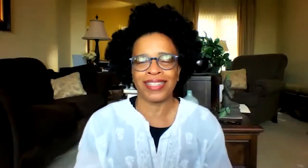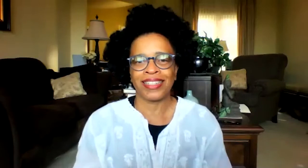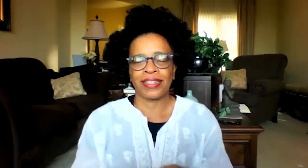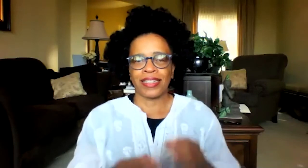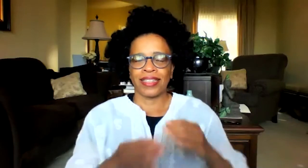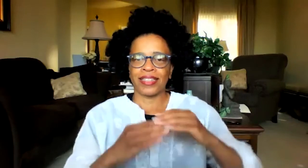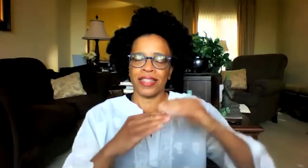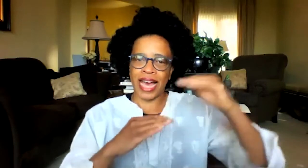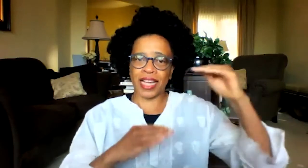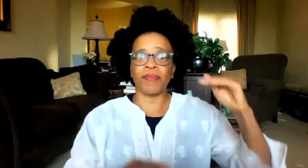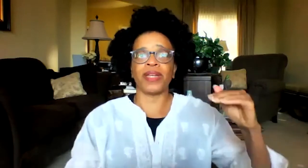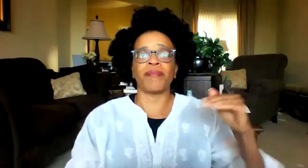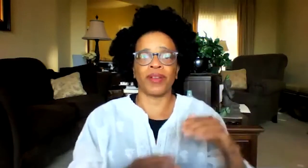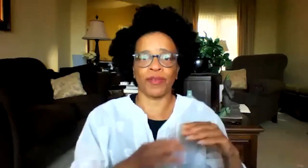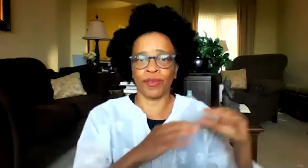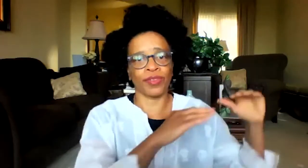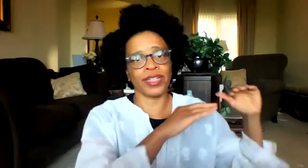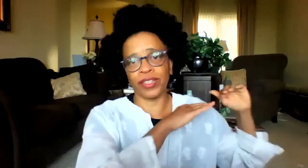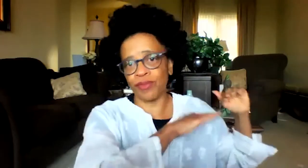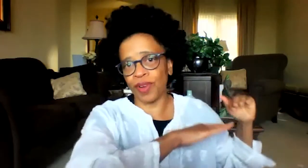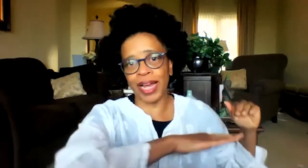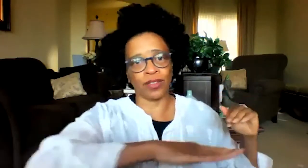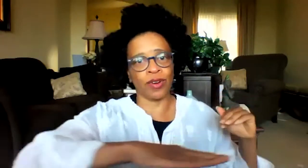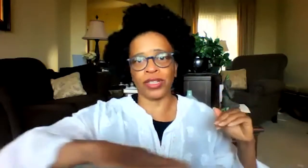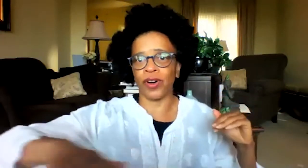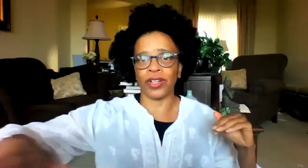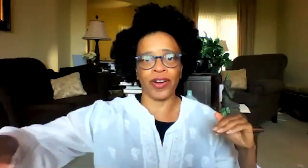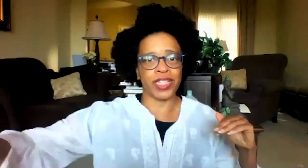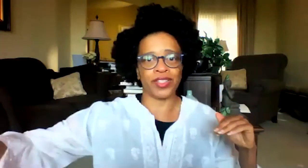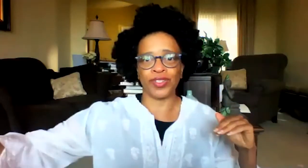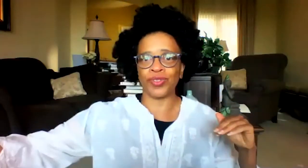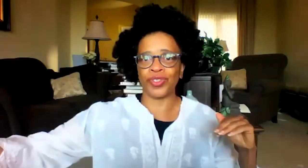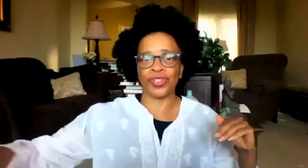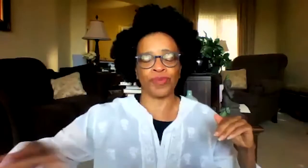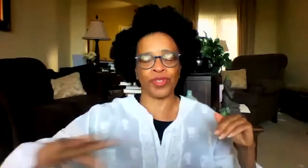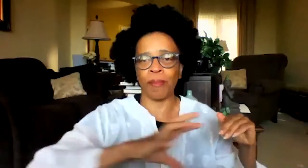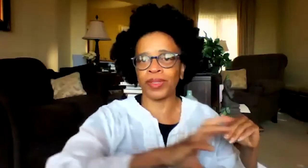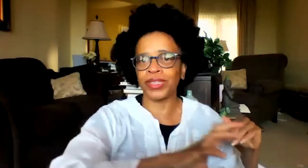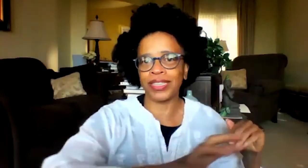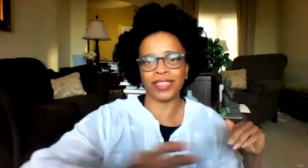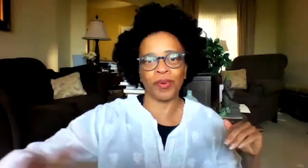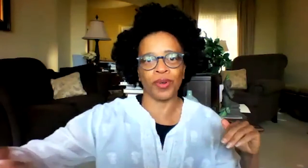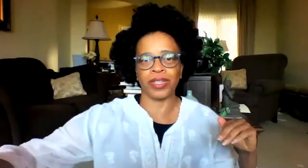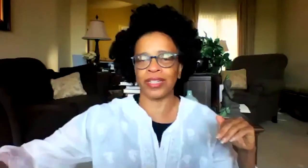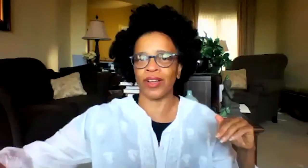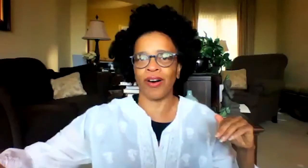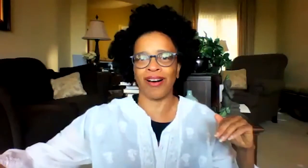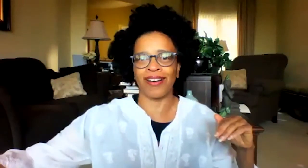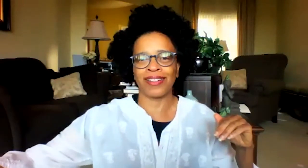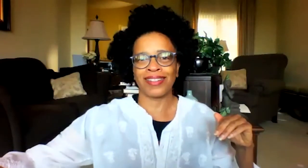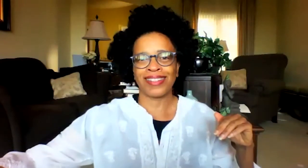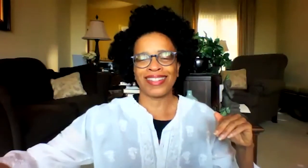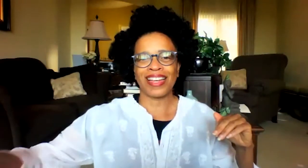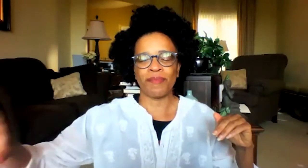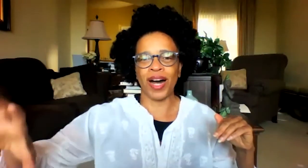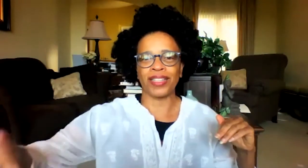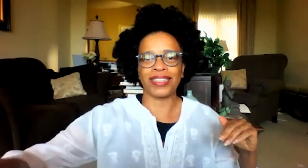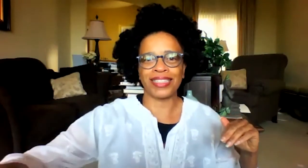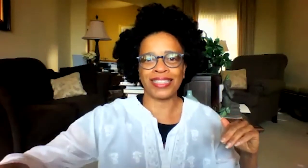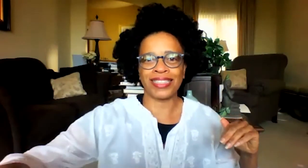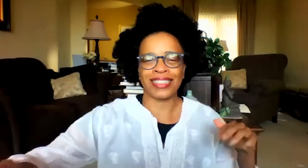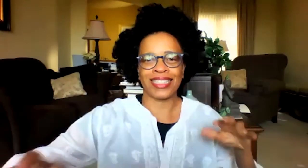bit. That commitment really ran across all our institutions, was completely supported in law